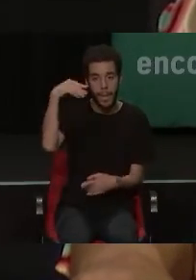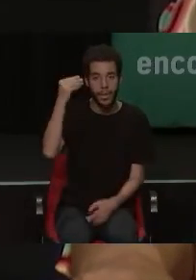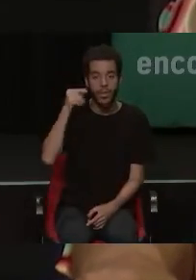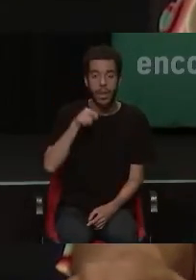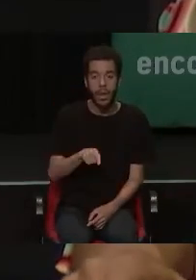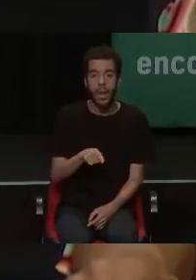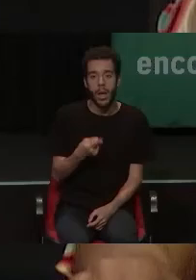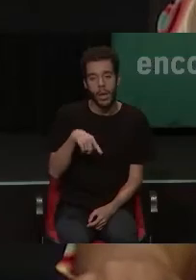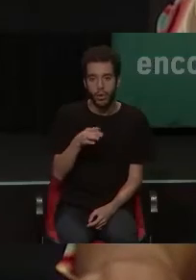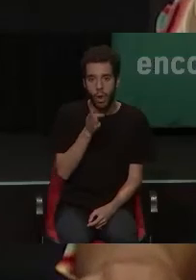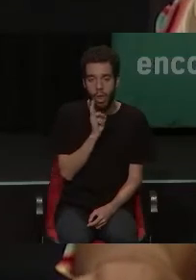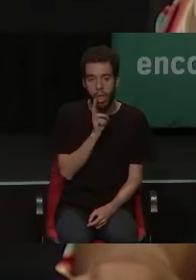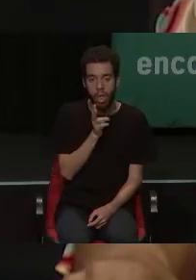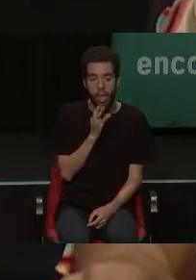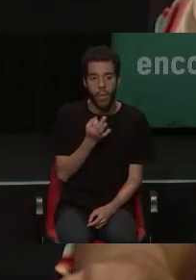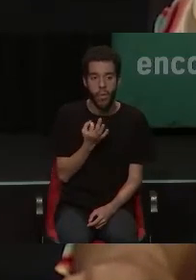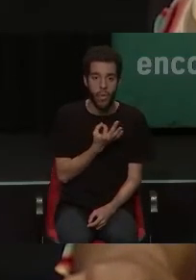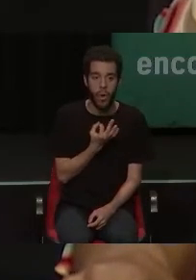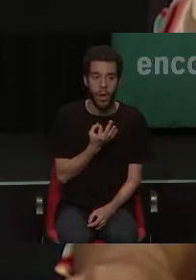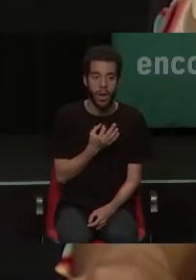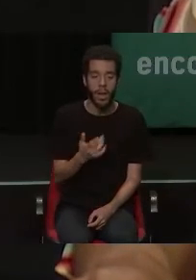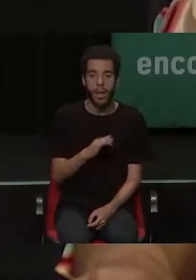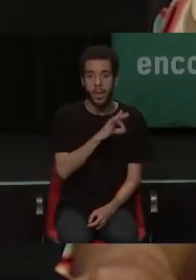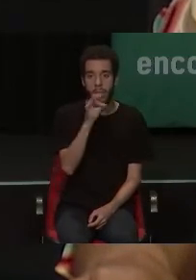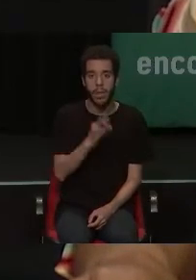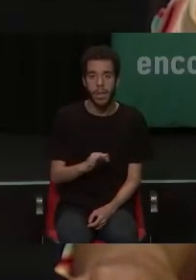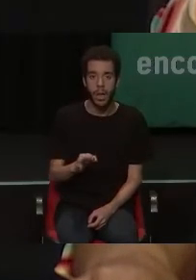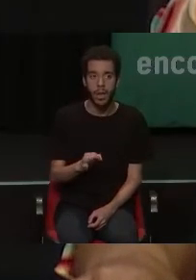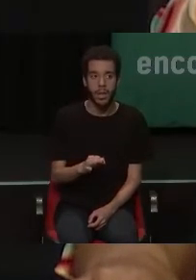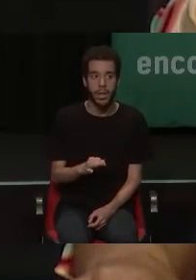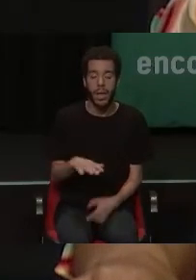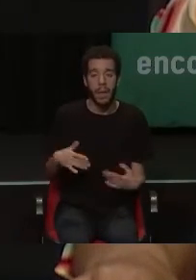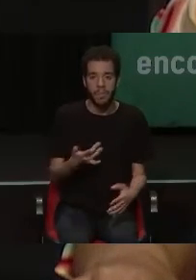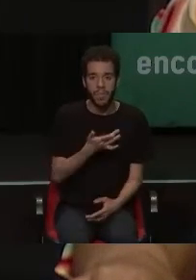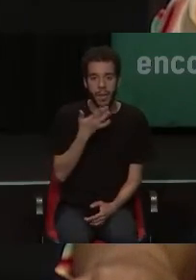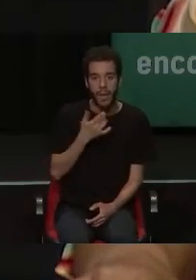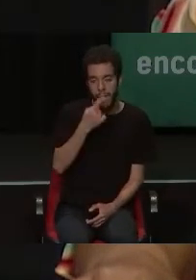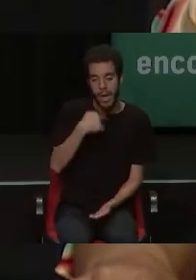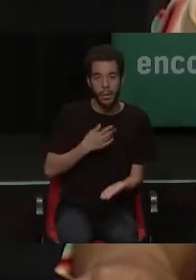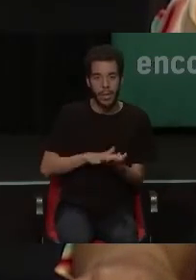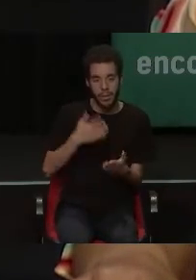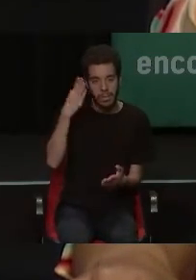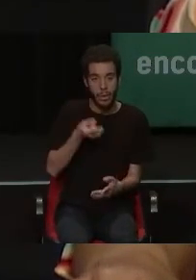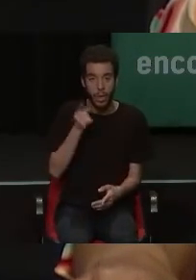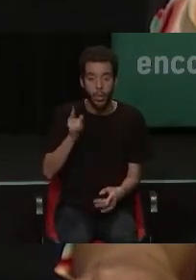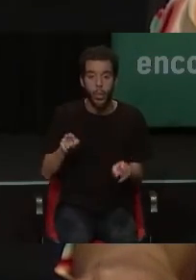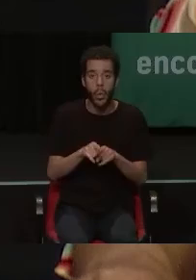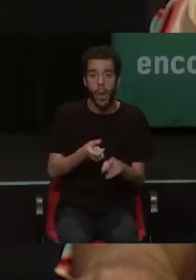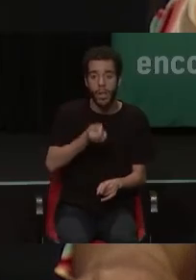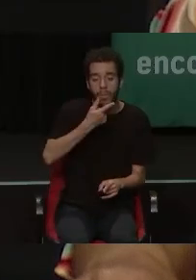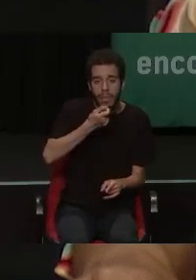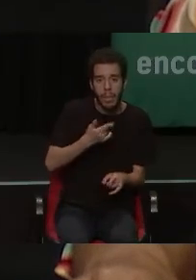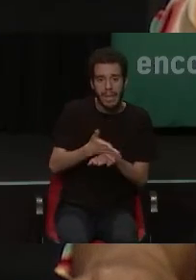of cholestyna, what we have observed is that the percentage of the resistance to cholestyna in